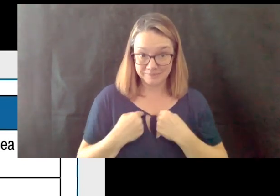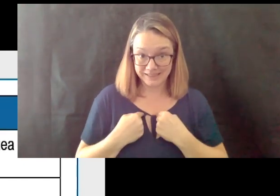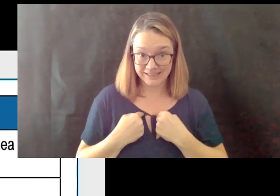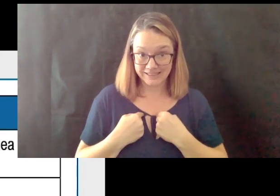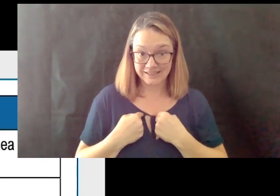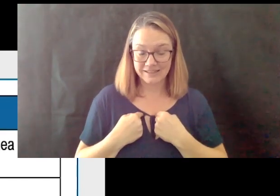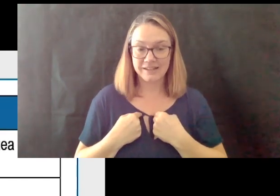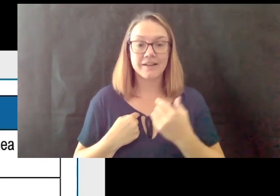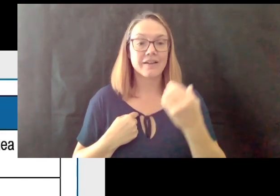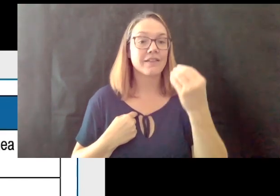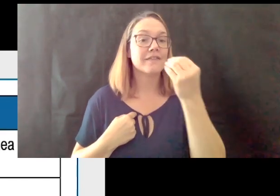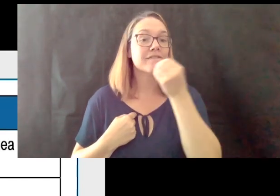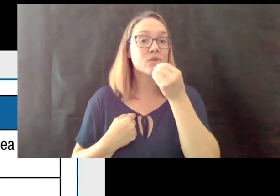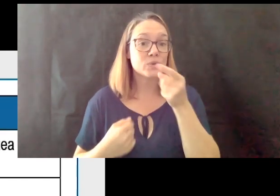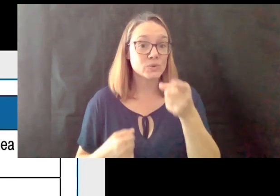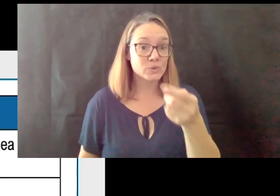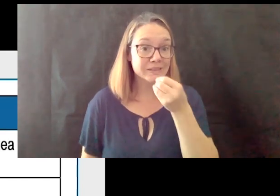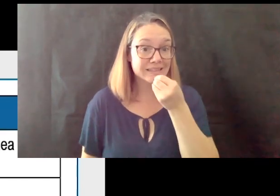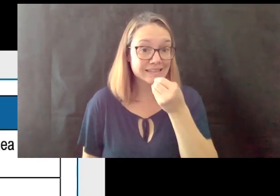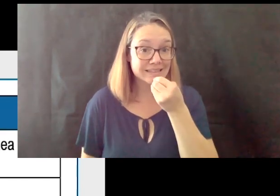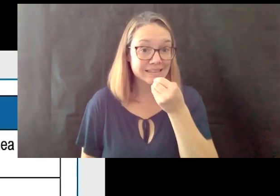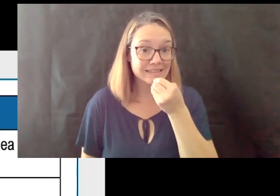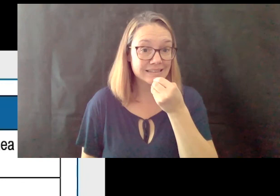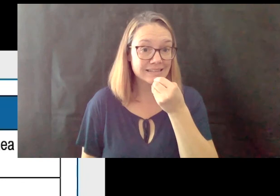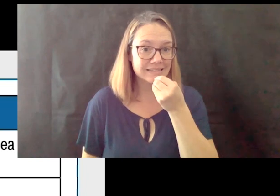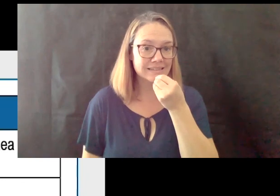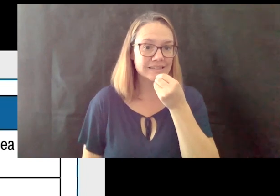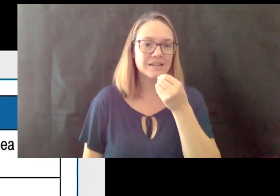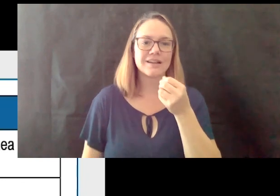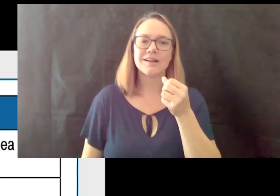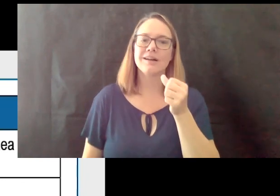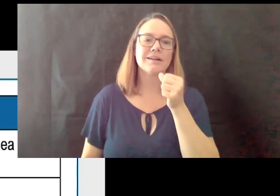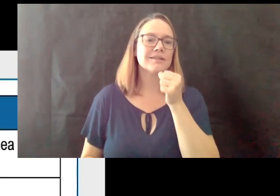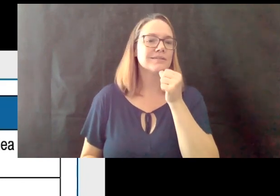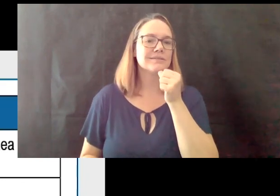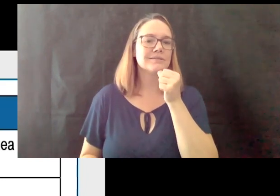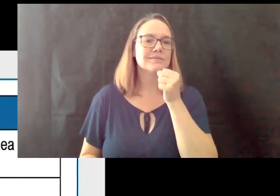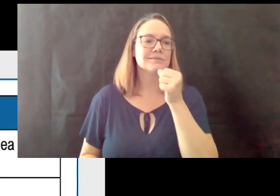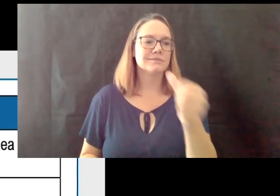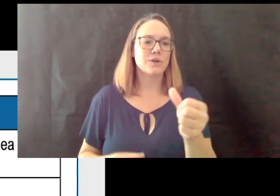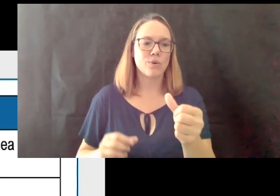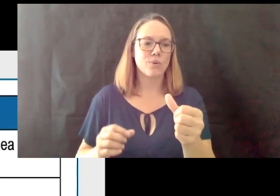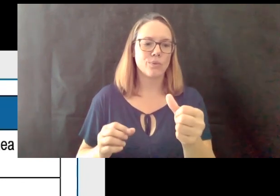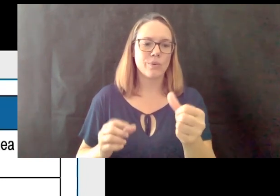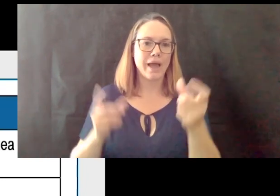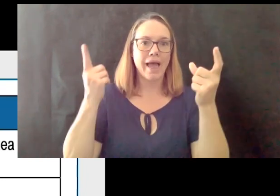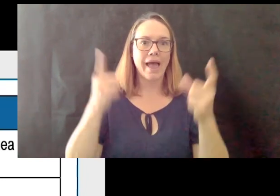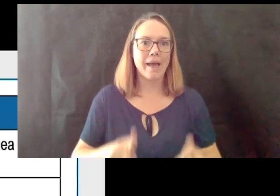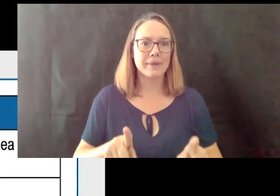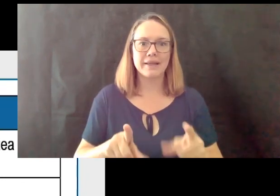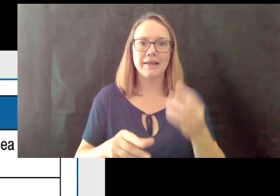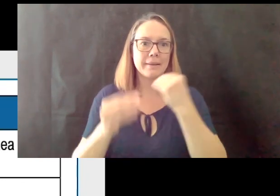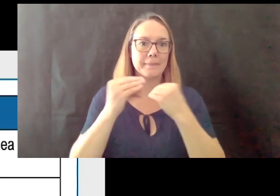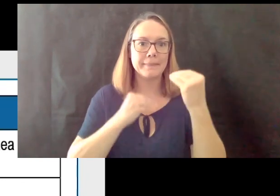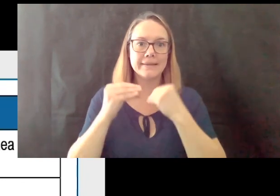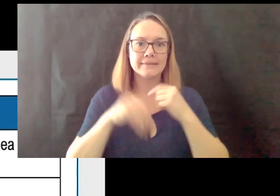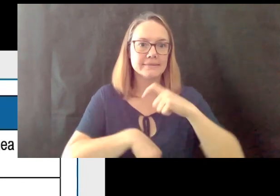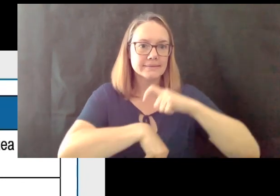if you're like me, a lot of the times the foods that you eat don't necessarily revolve around certain meal times.